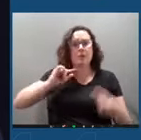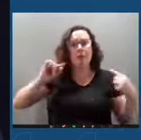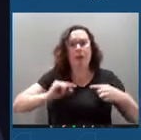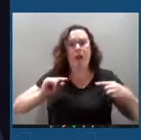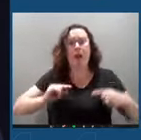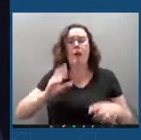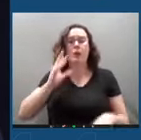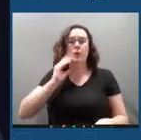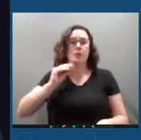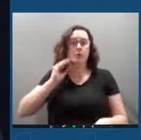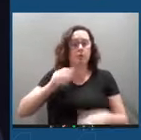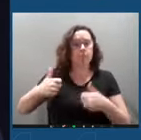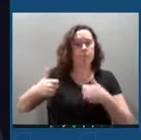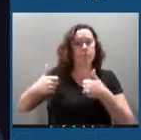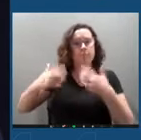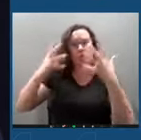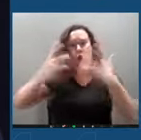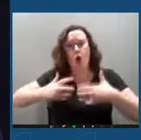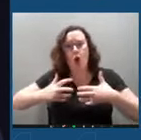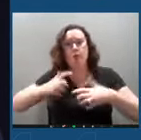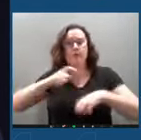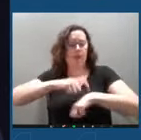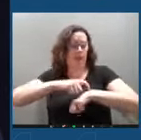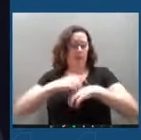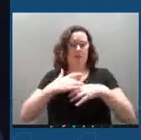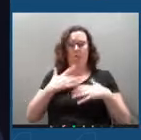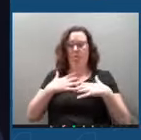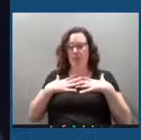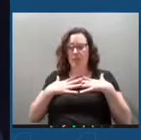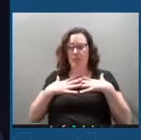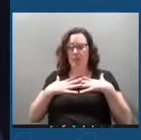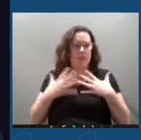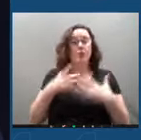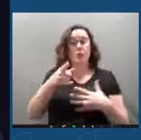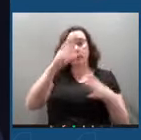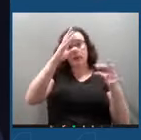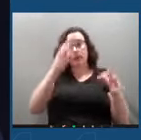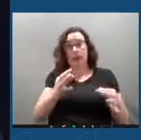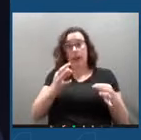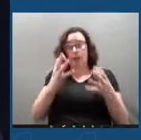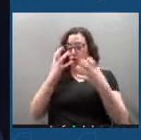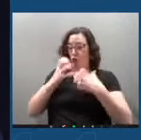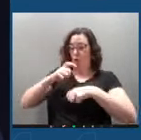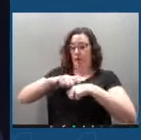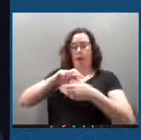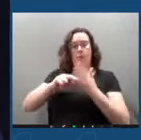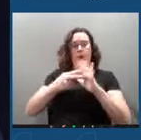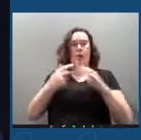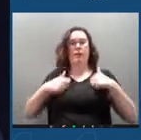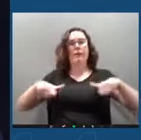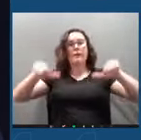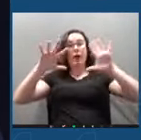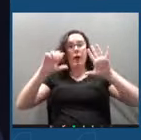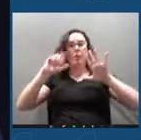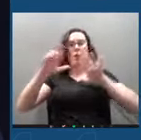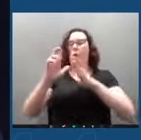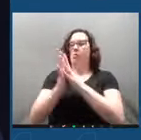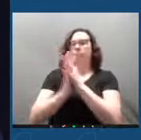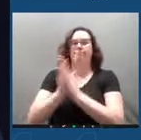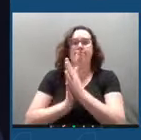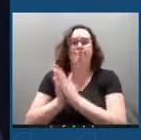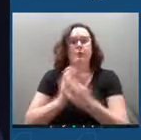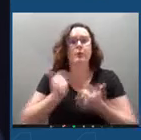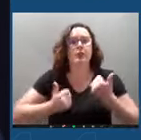moments. And you're going to make that decision if those dark moments are burials or plantings. Families for Safe Streets,